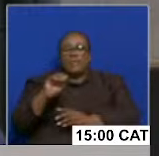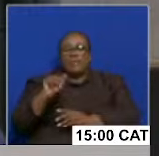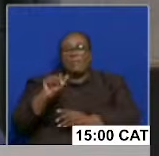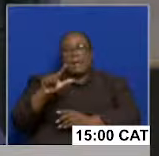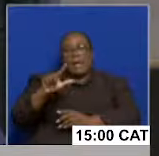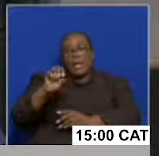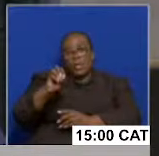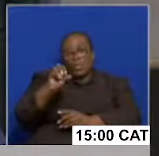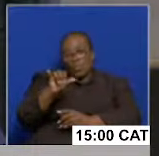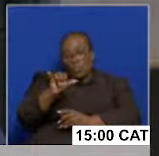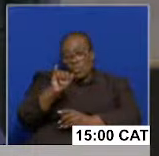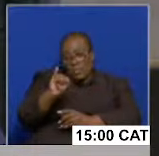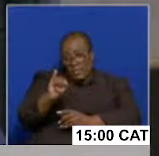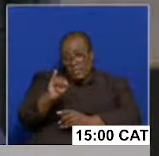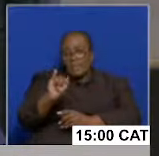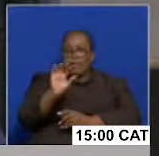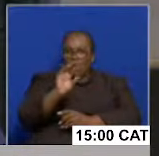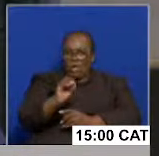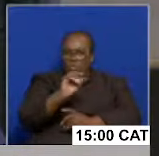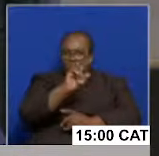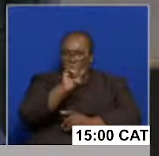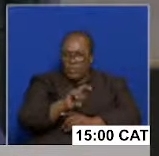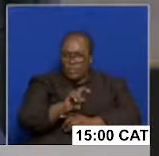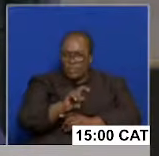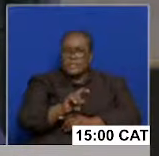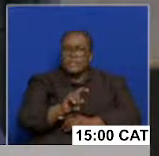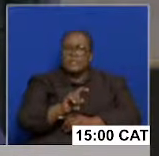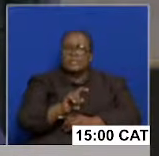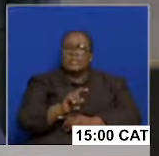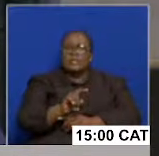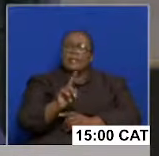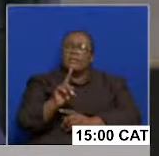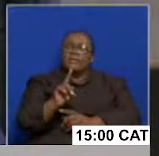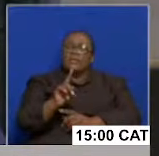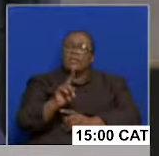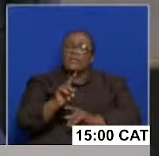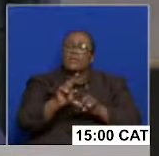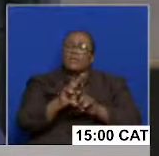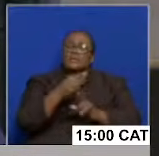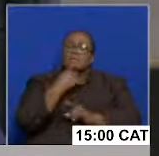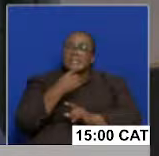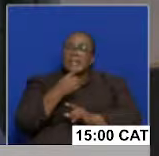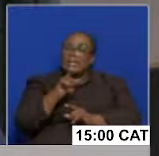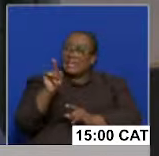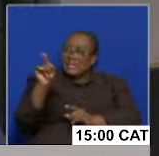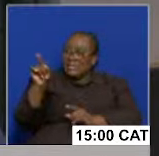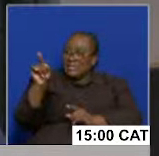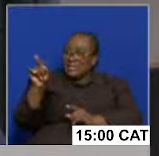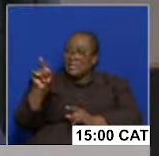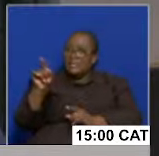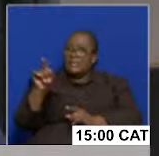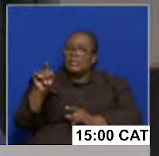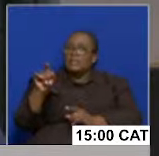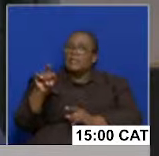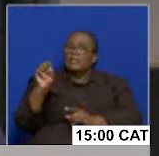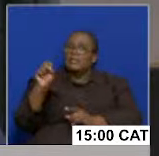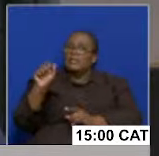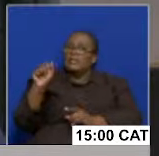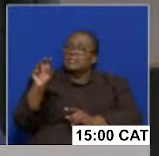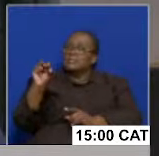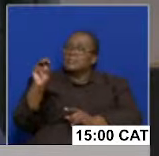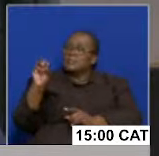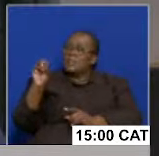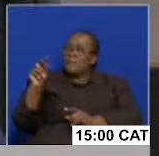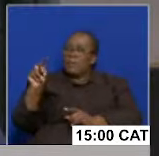that Mr. Simon had done on previous occasions was to give you